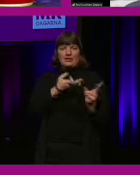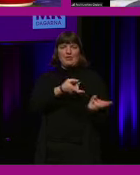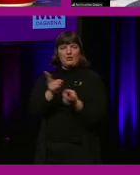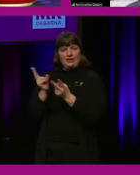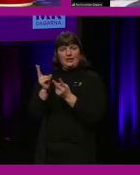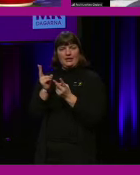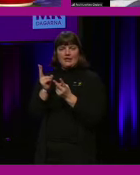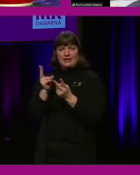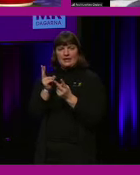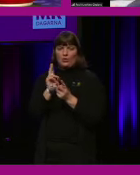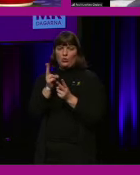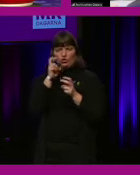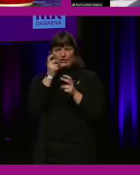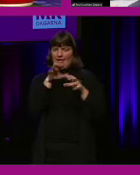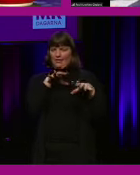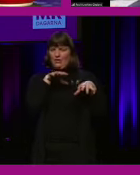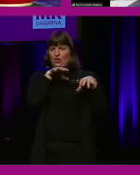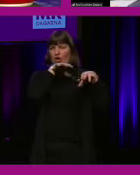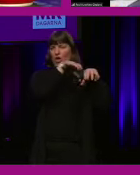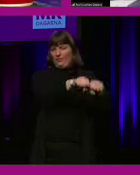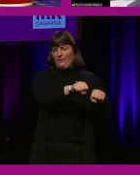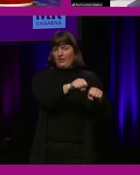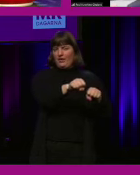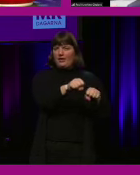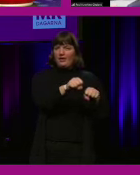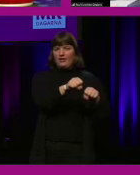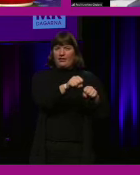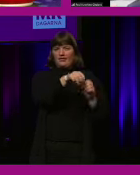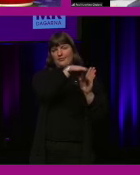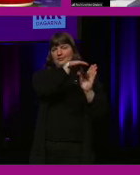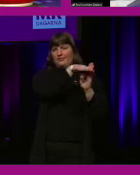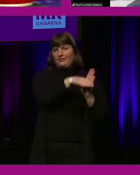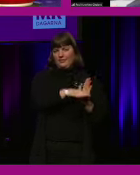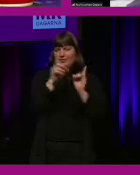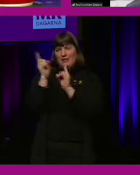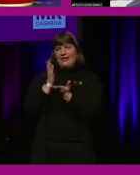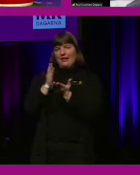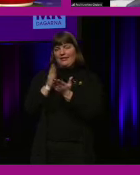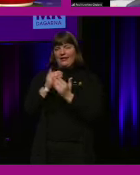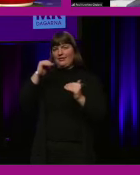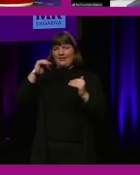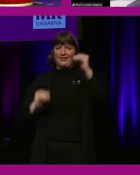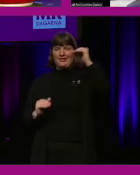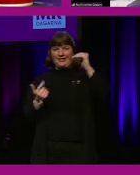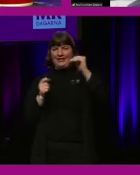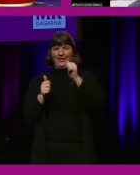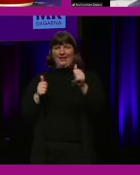has sort of taken over the agenda, that the human rights are sort of